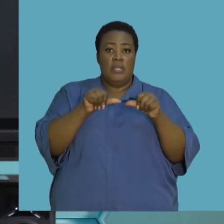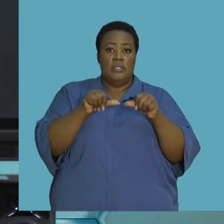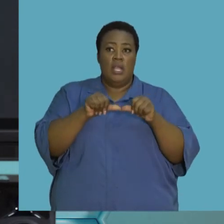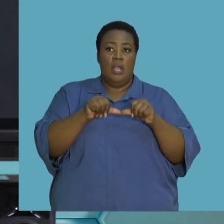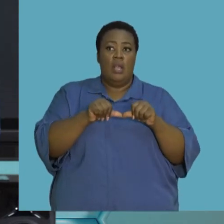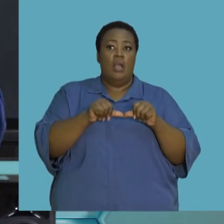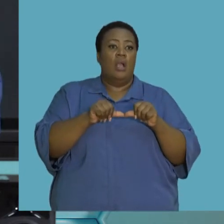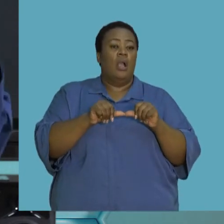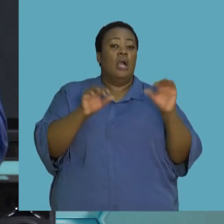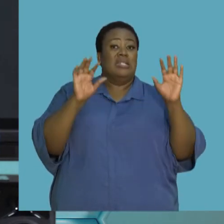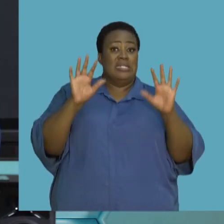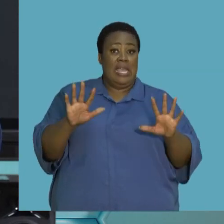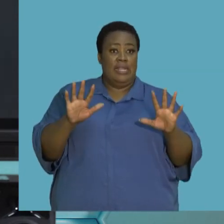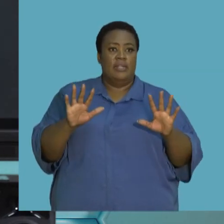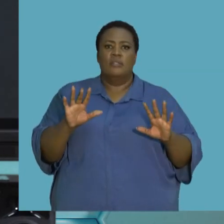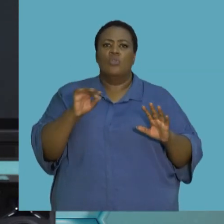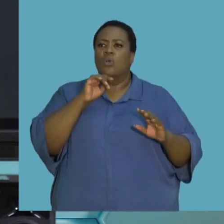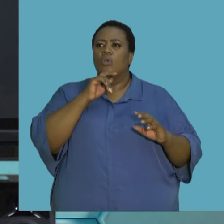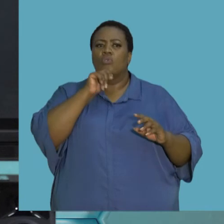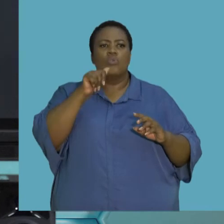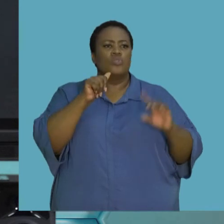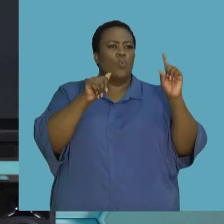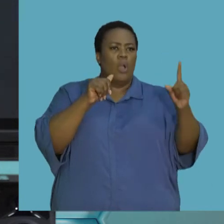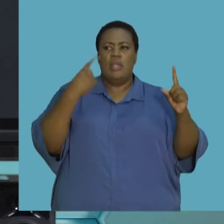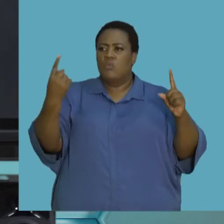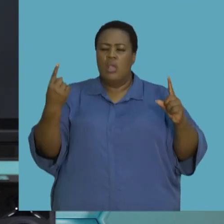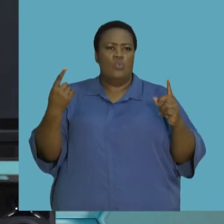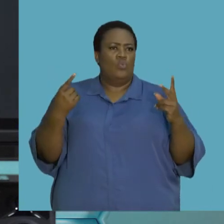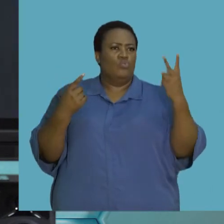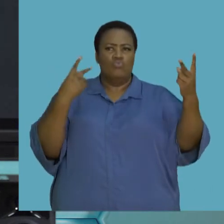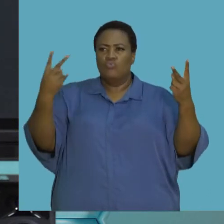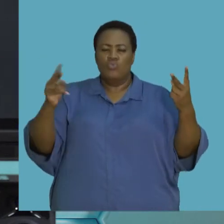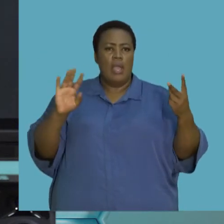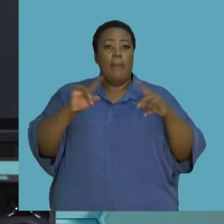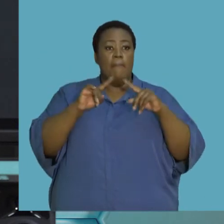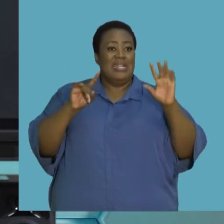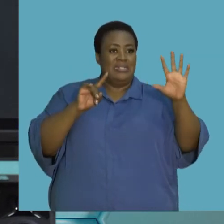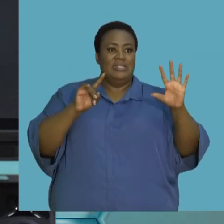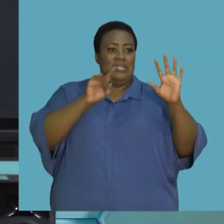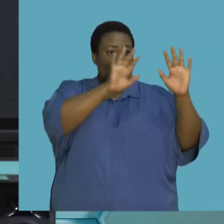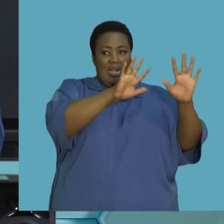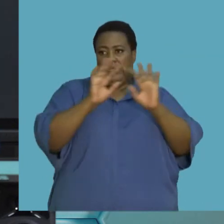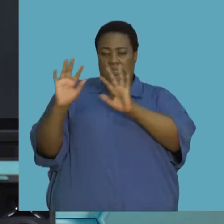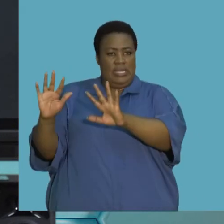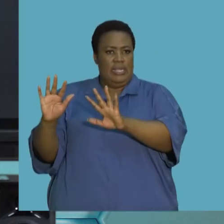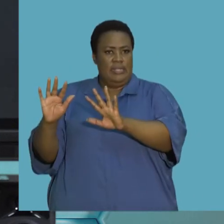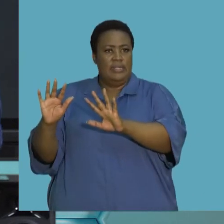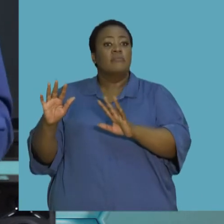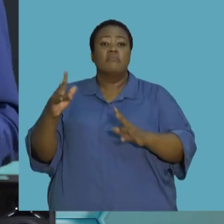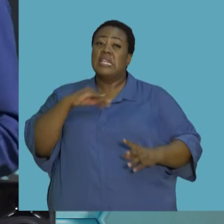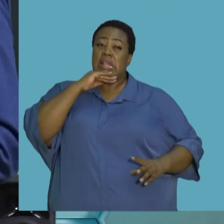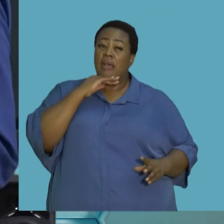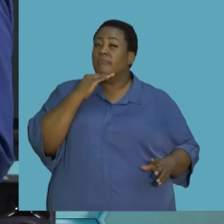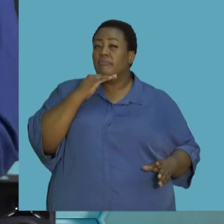They also measured 10 bubbles. So it wasn't a measure of comparing 2 bubbles or 1 from each. They've looked at an average.